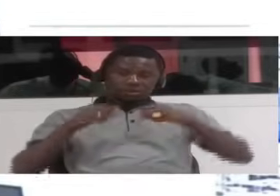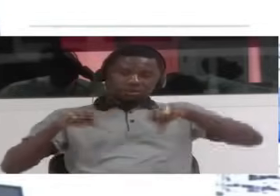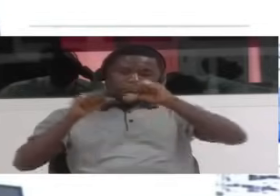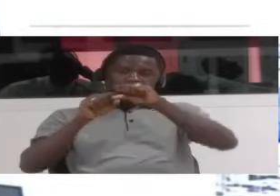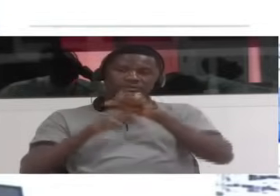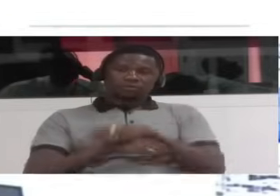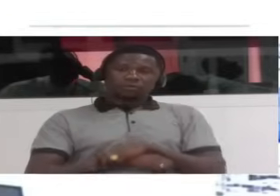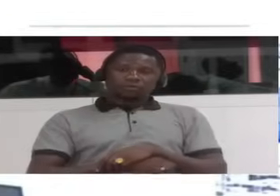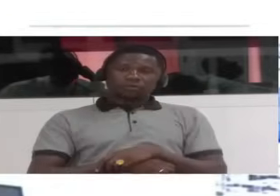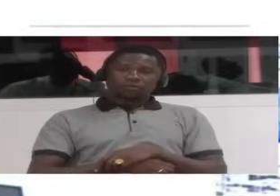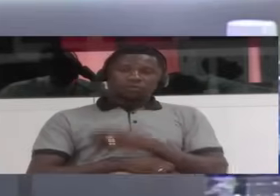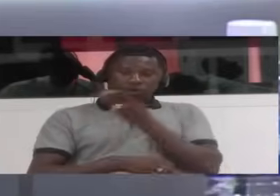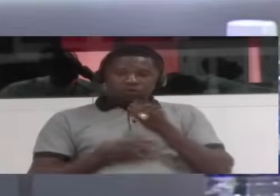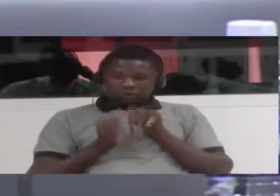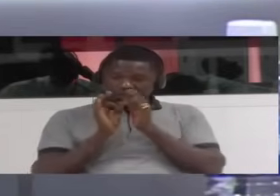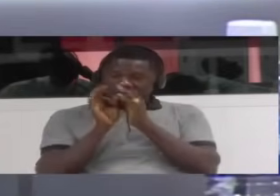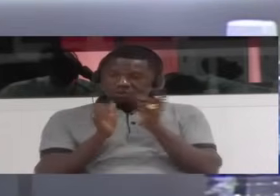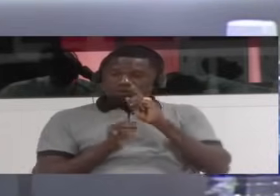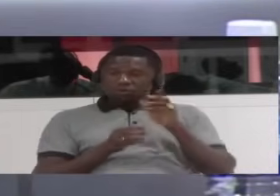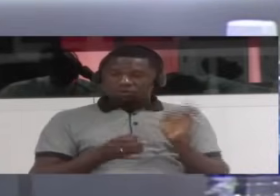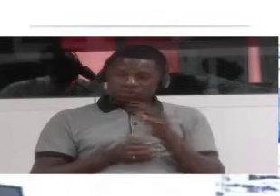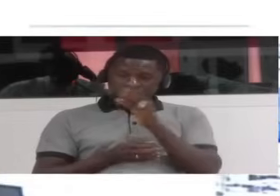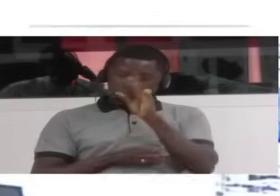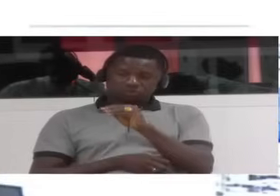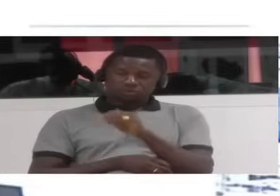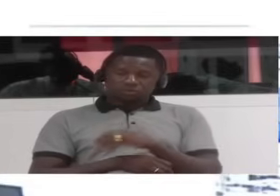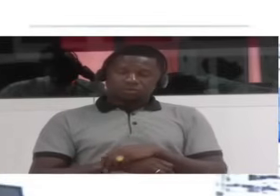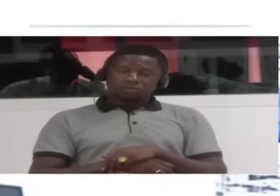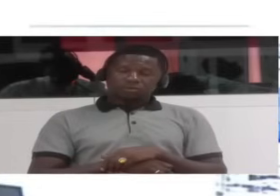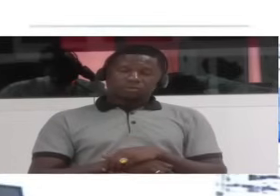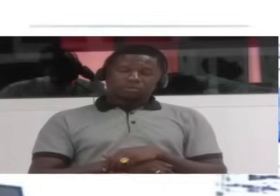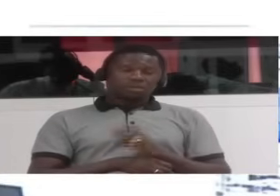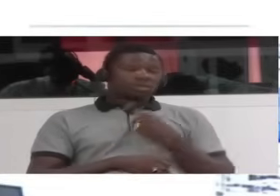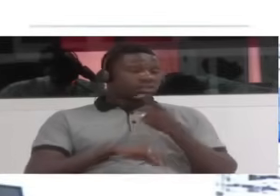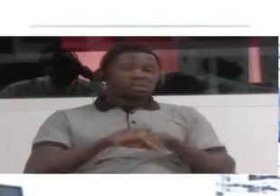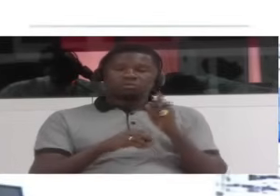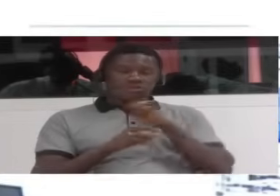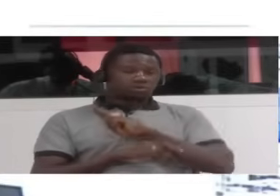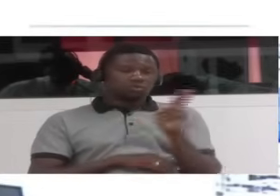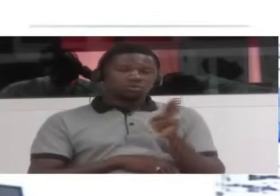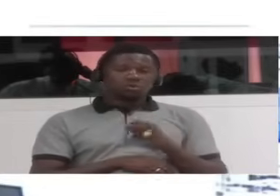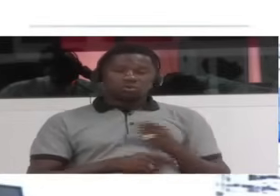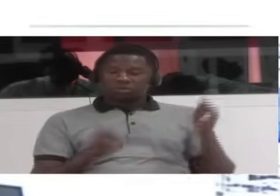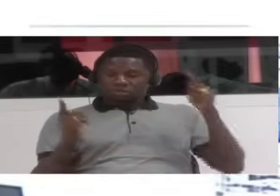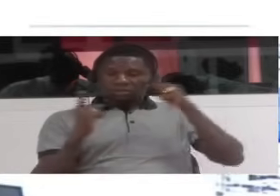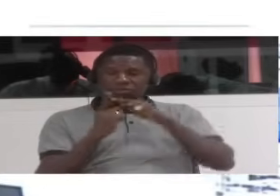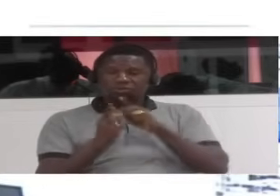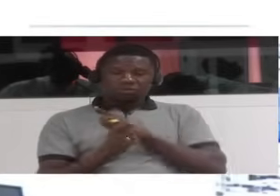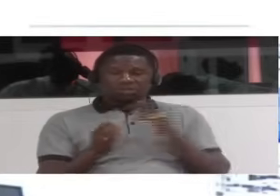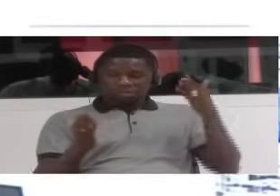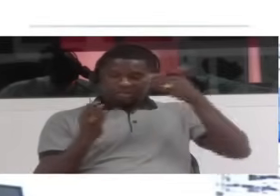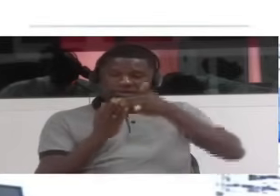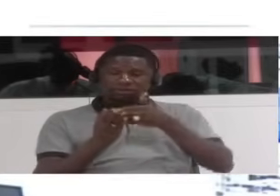Were you told what you were going to do? At the time, no. Until we arrive at the